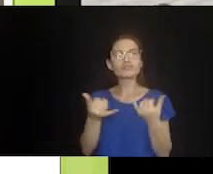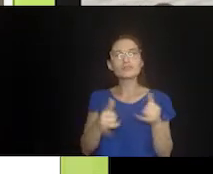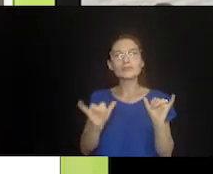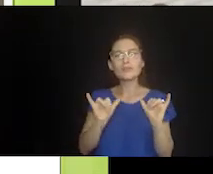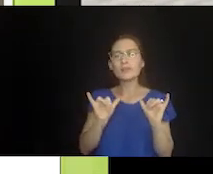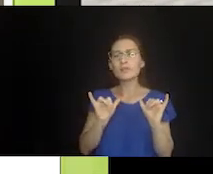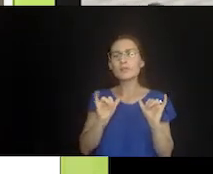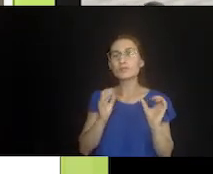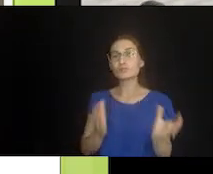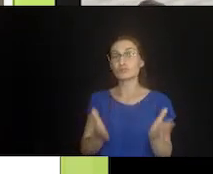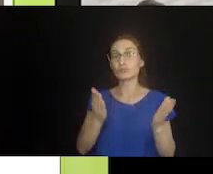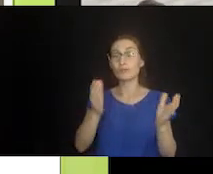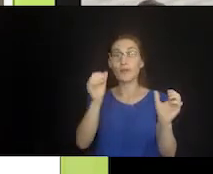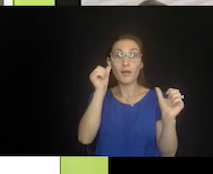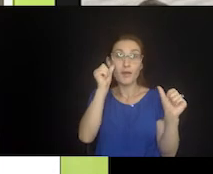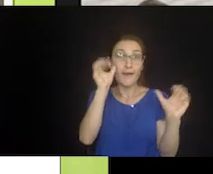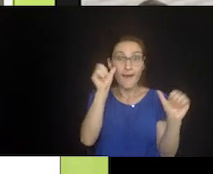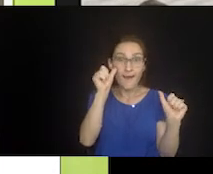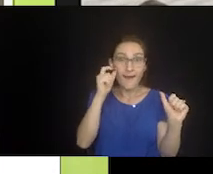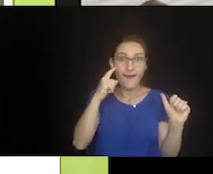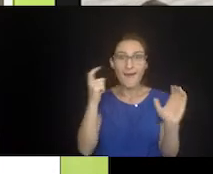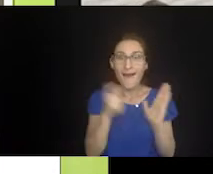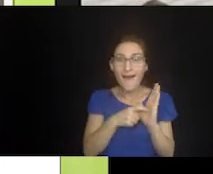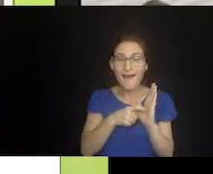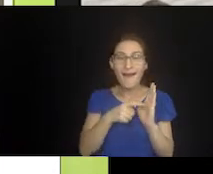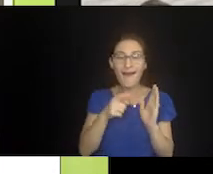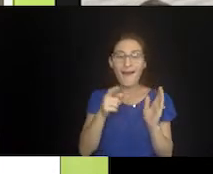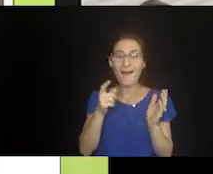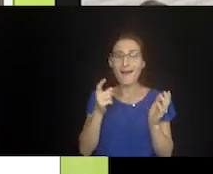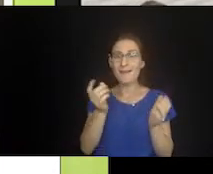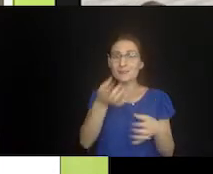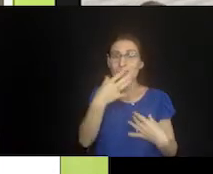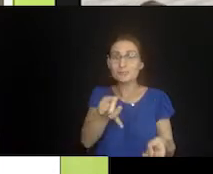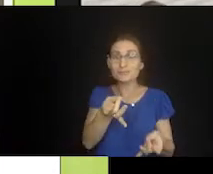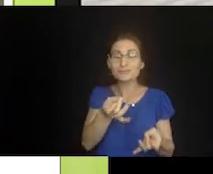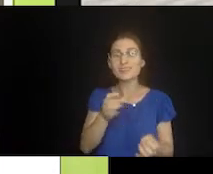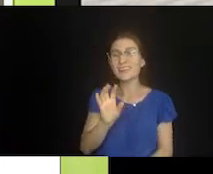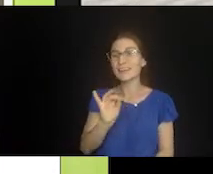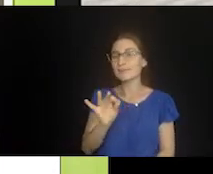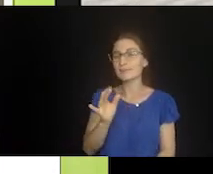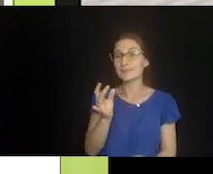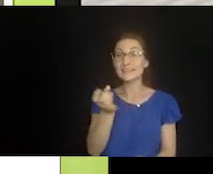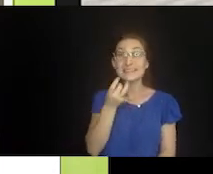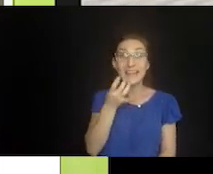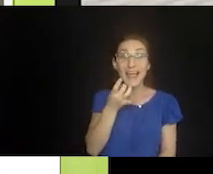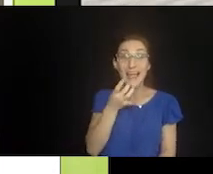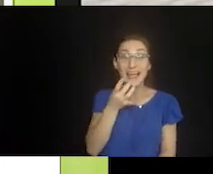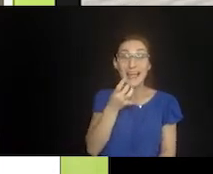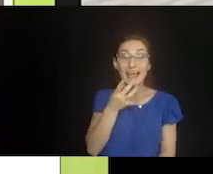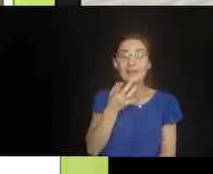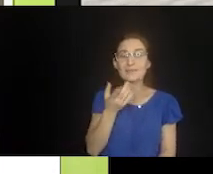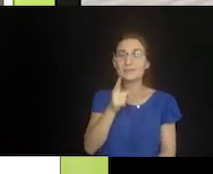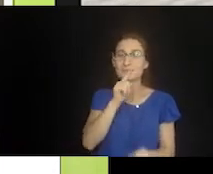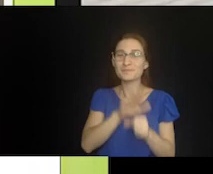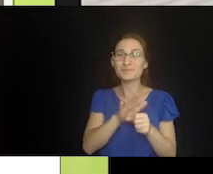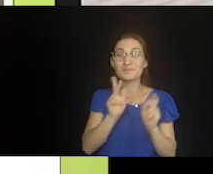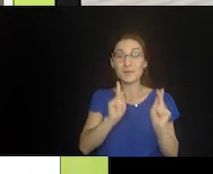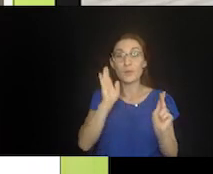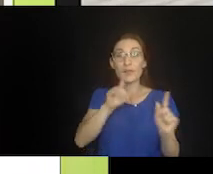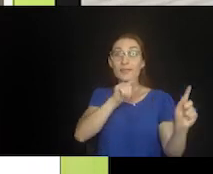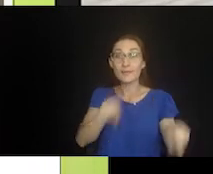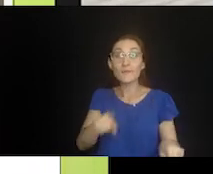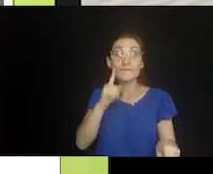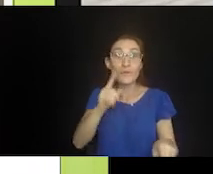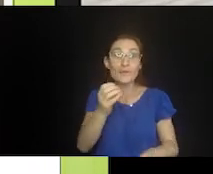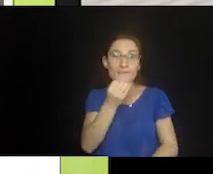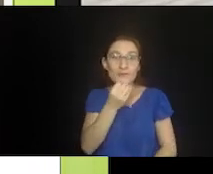that scale, you're gonna want to do something that grabs people's attention. Even if it's a light snack, I can